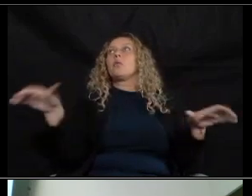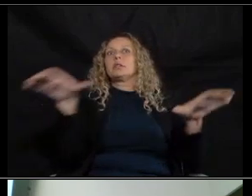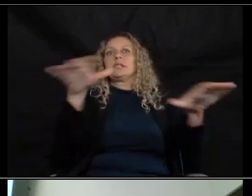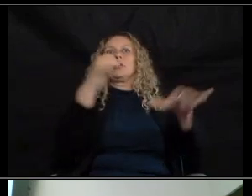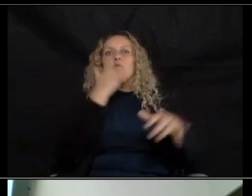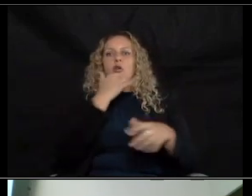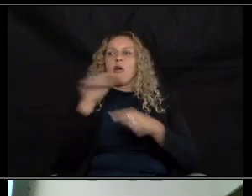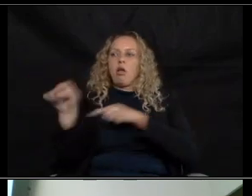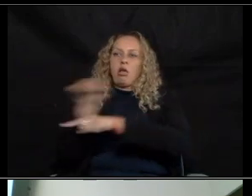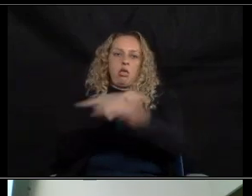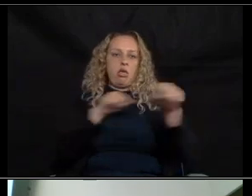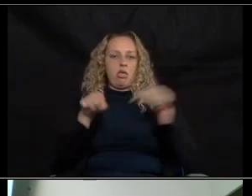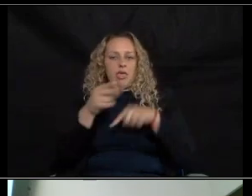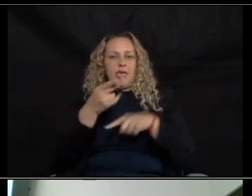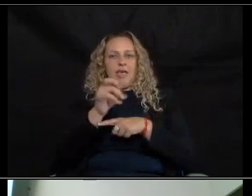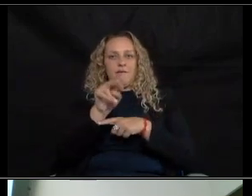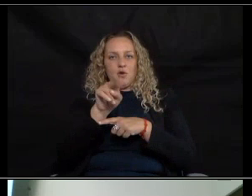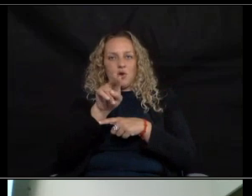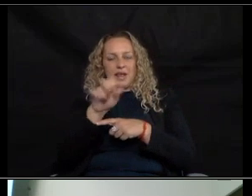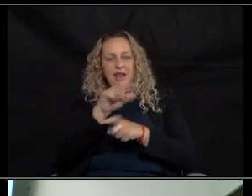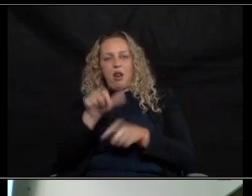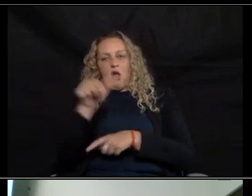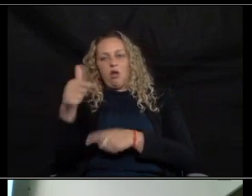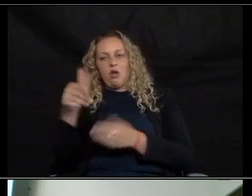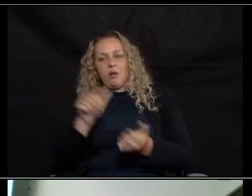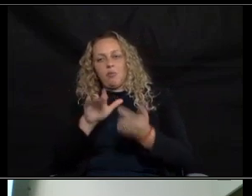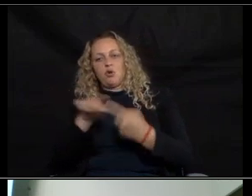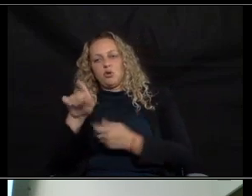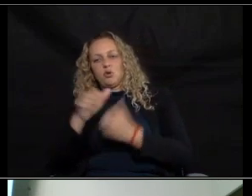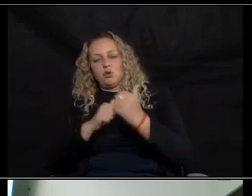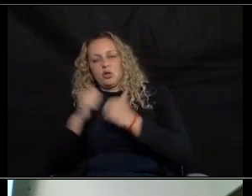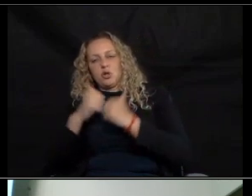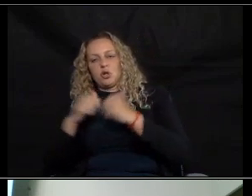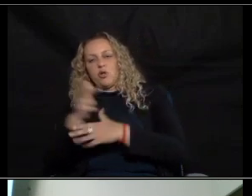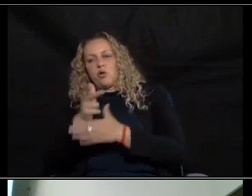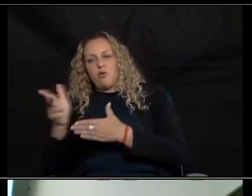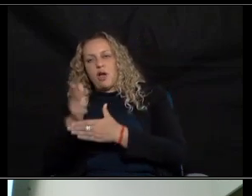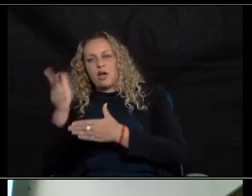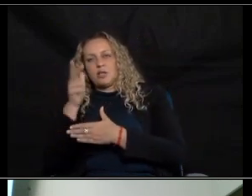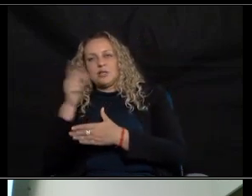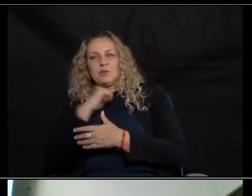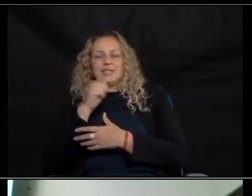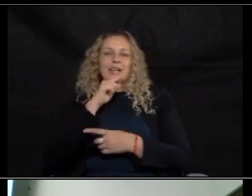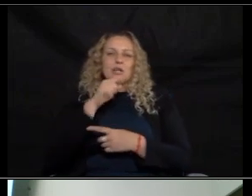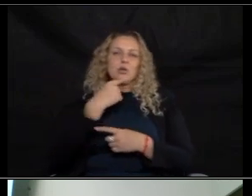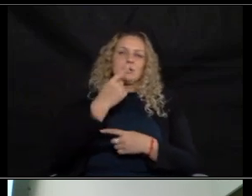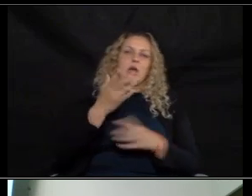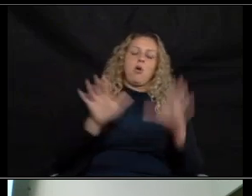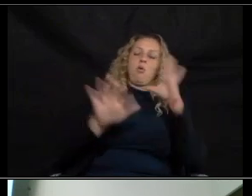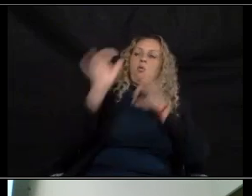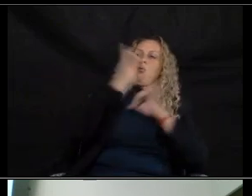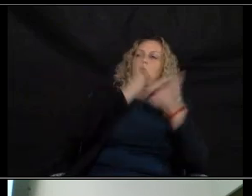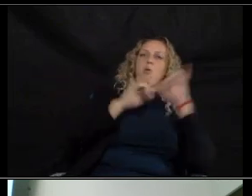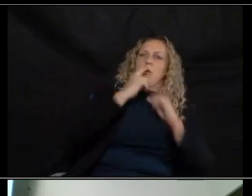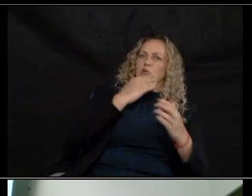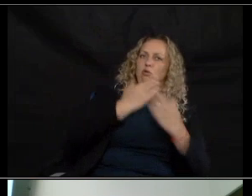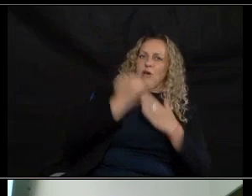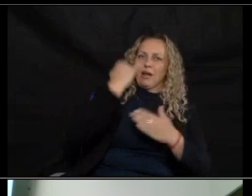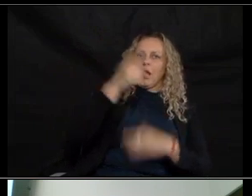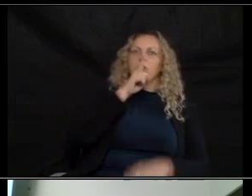when Mr. Heffernan suggested an alternative approach to constructing the garages, was to not say, whoa, I don't think that's a good